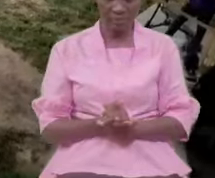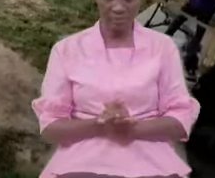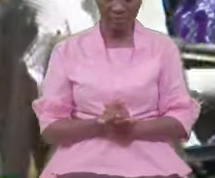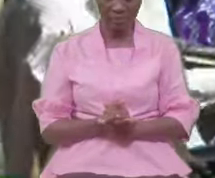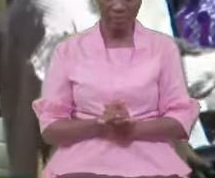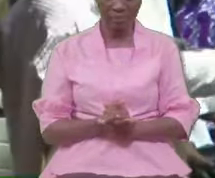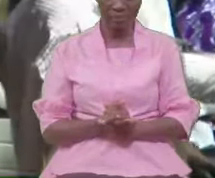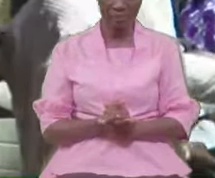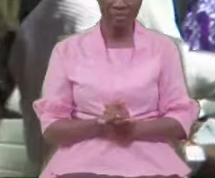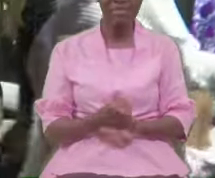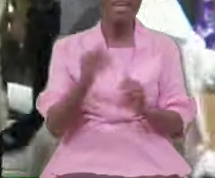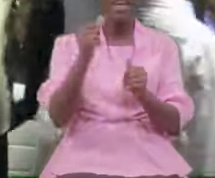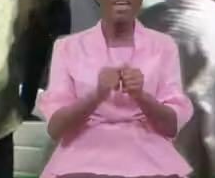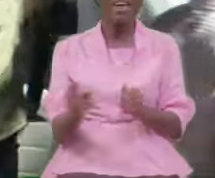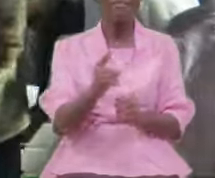everybody